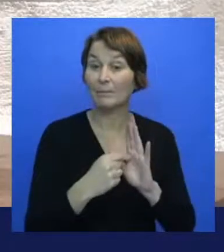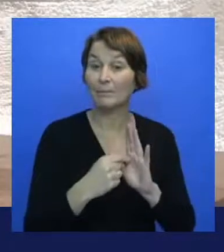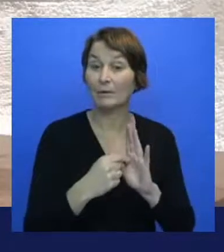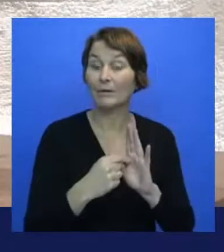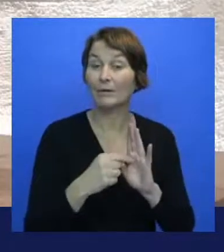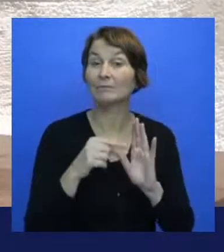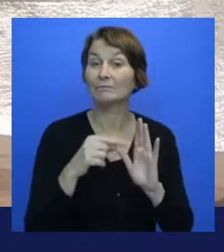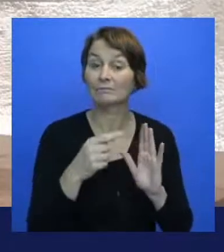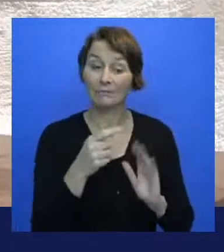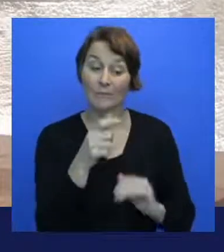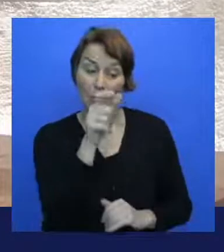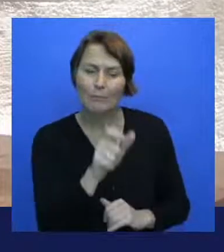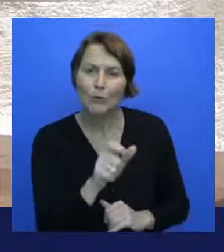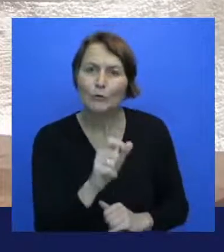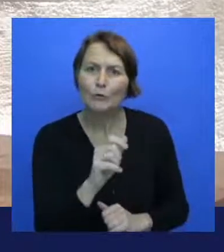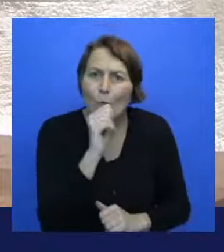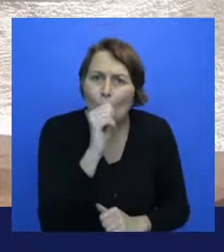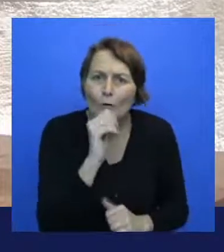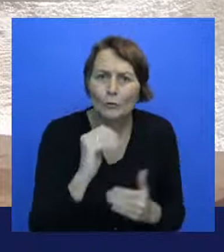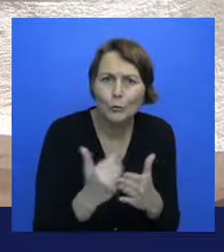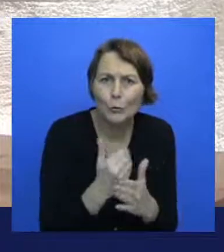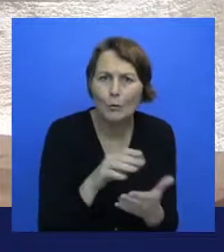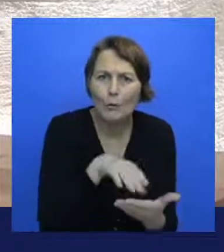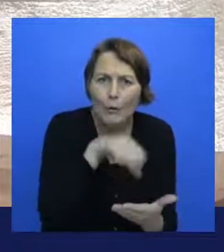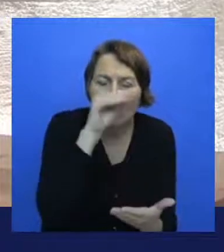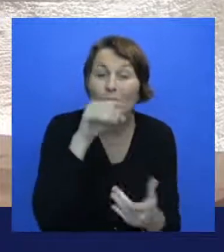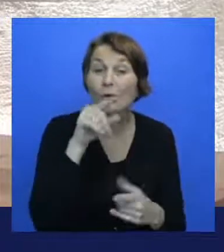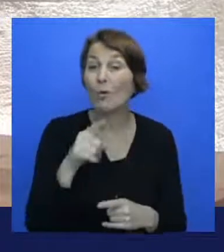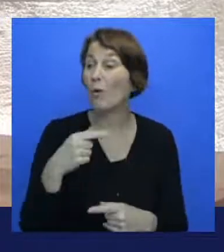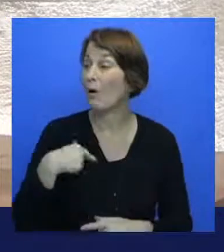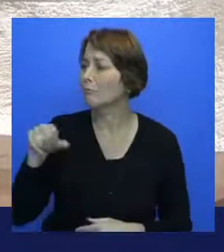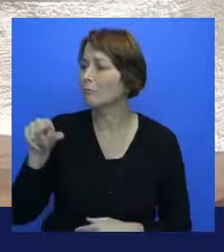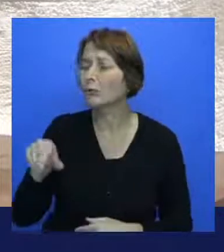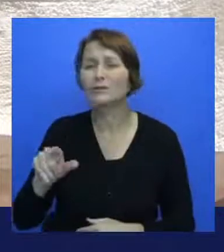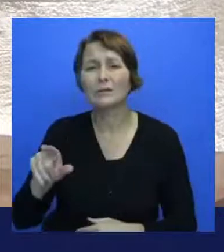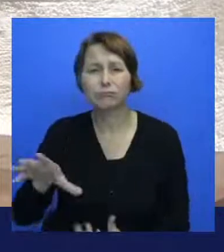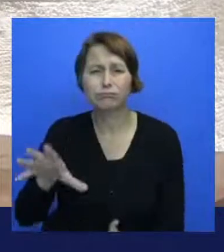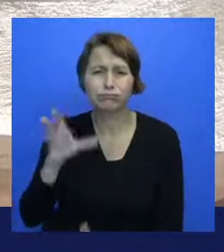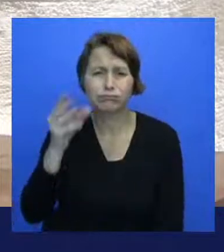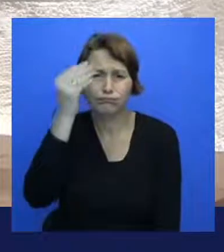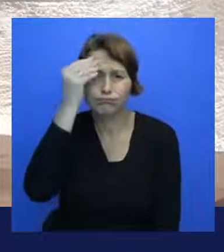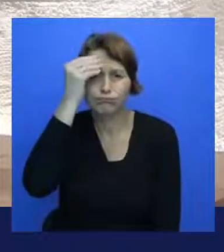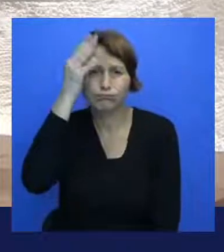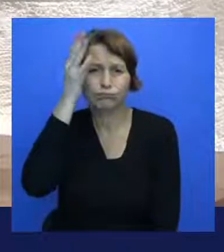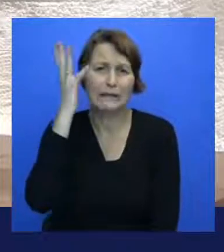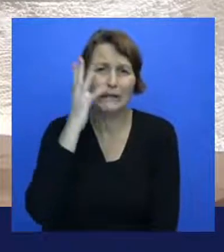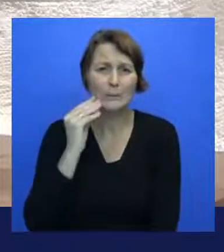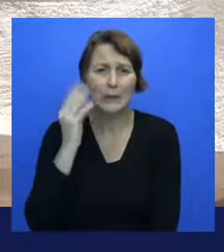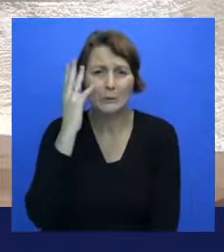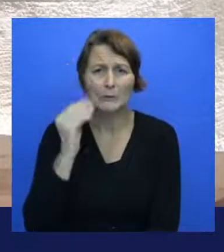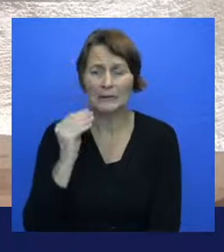automated machine learning, or someone who's experienced using the designer, or even a notebook. You can get started from there.